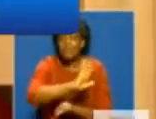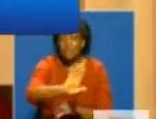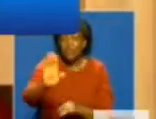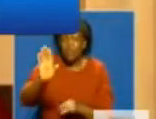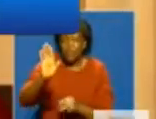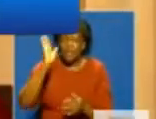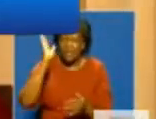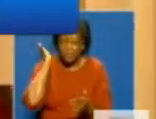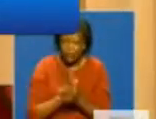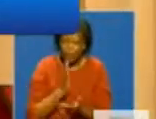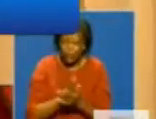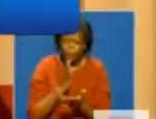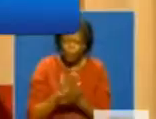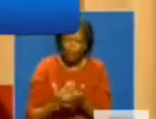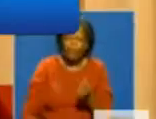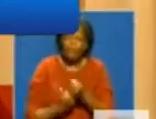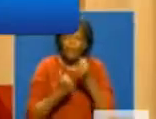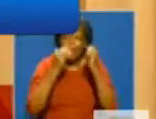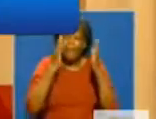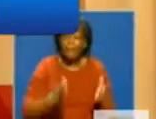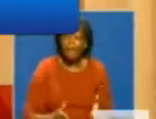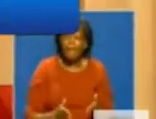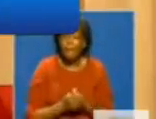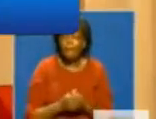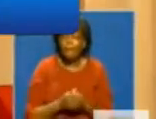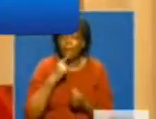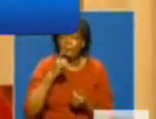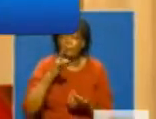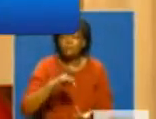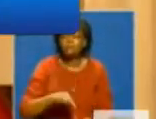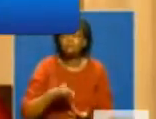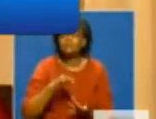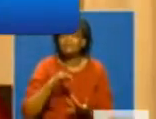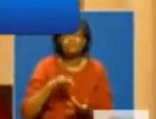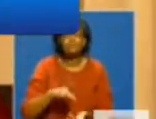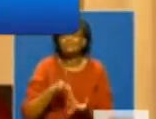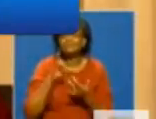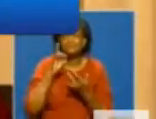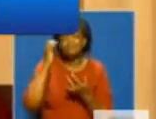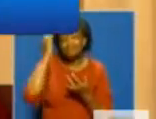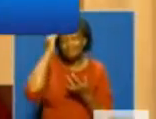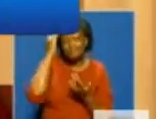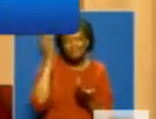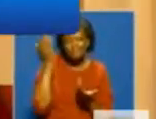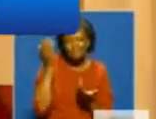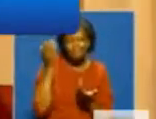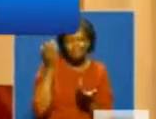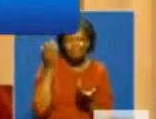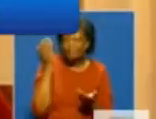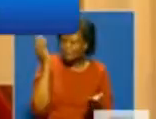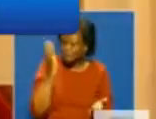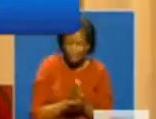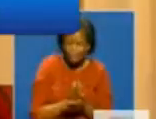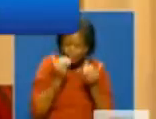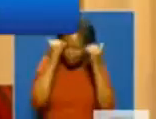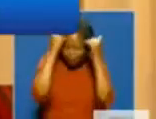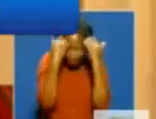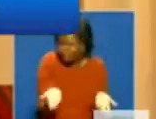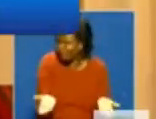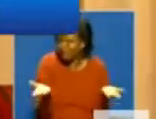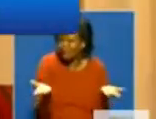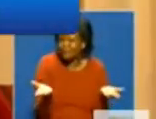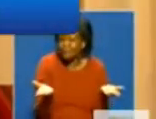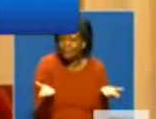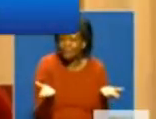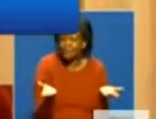actually supporters? This thing called unique identifiers, sitting here, I have absolutely no idea what that is.